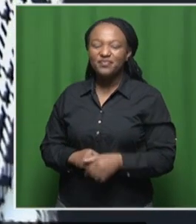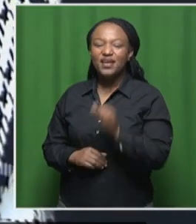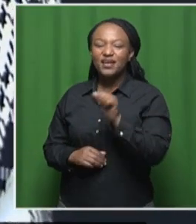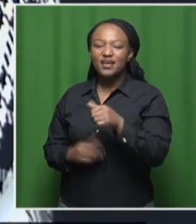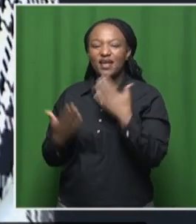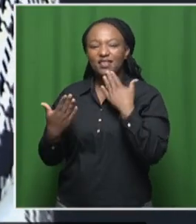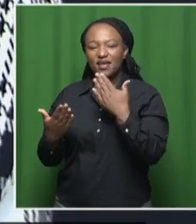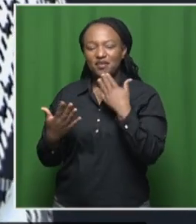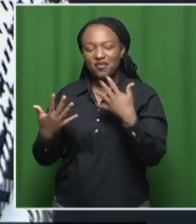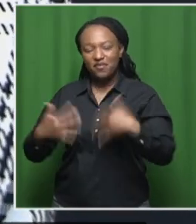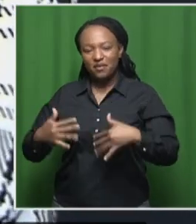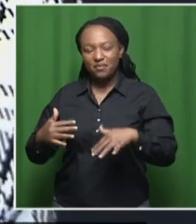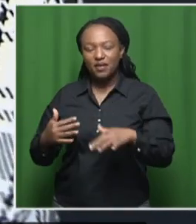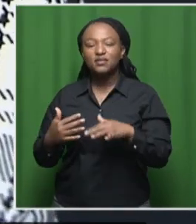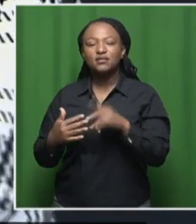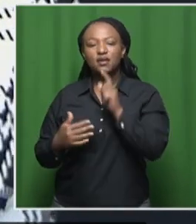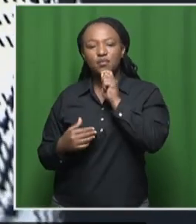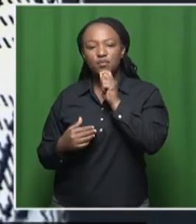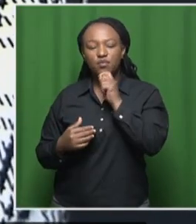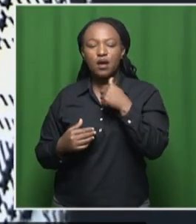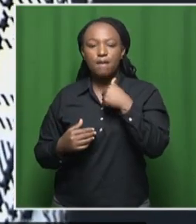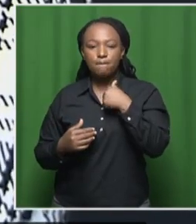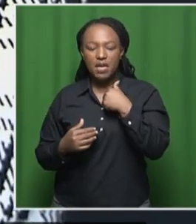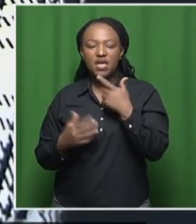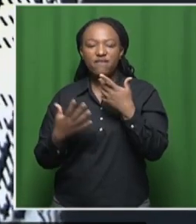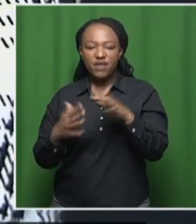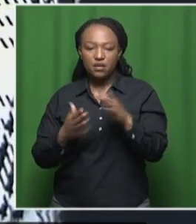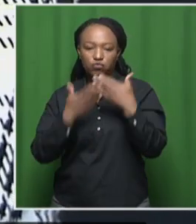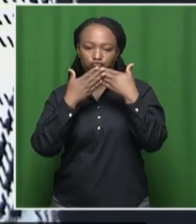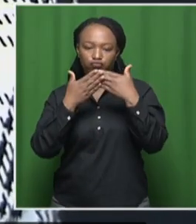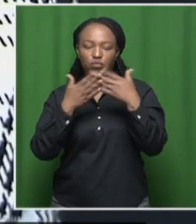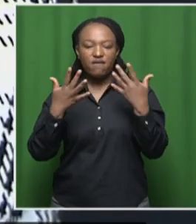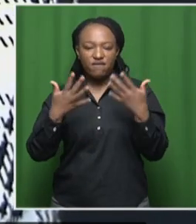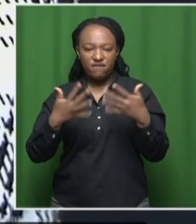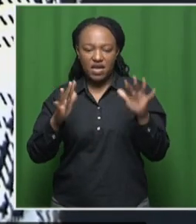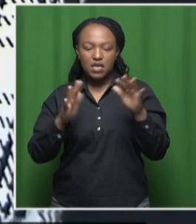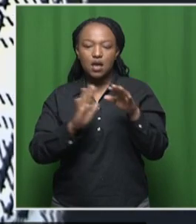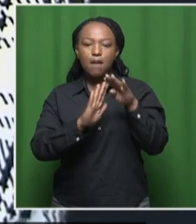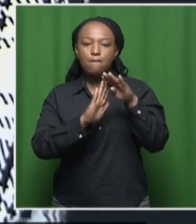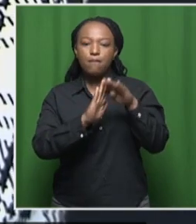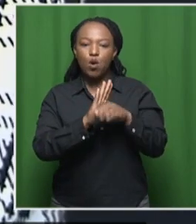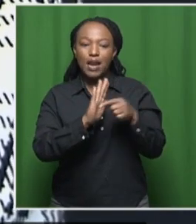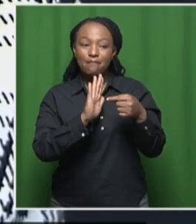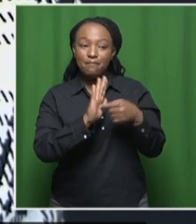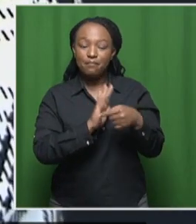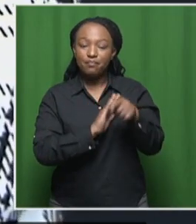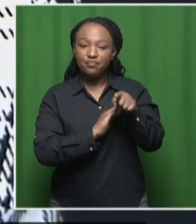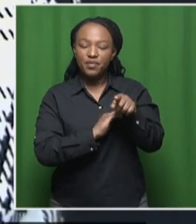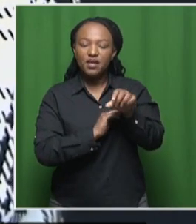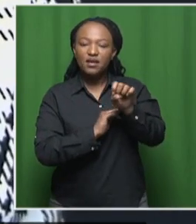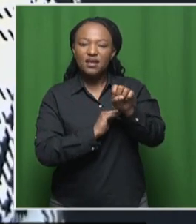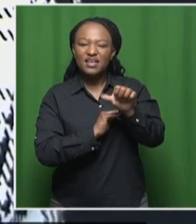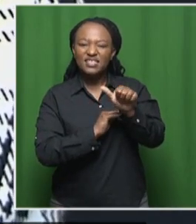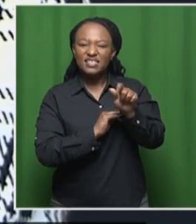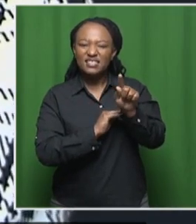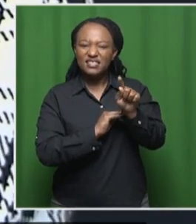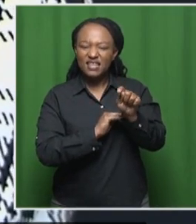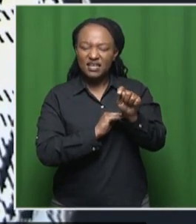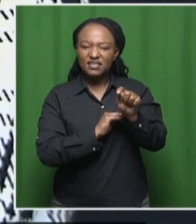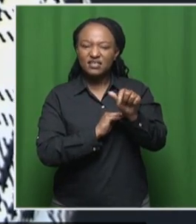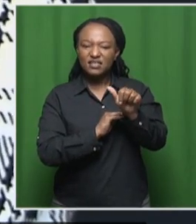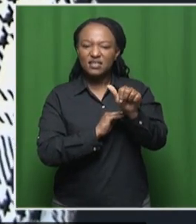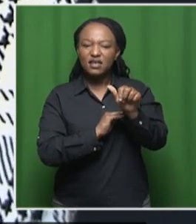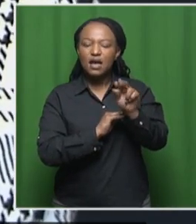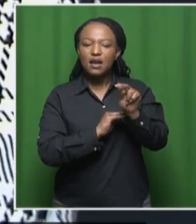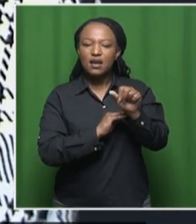morning. Being an alumni of the Center of Excellence program is a true privilege. Really, as a student,